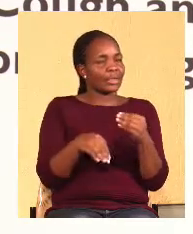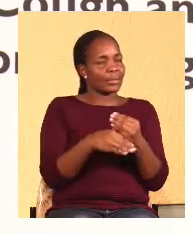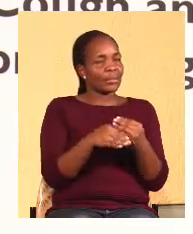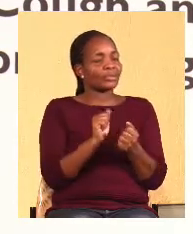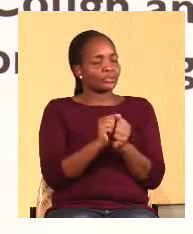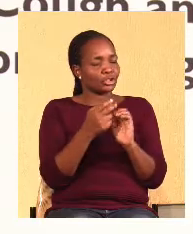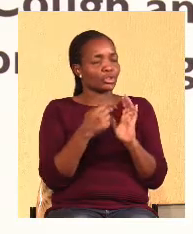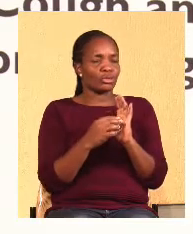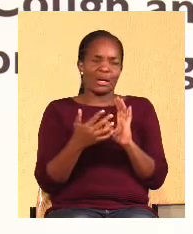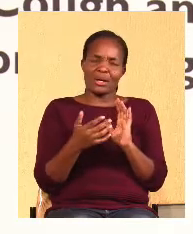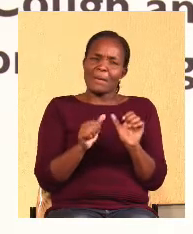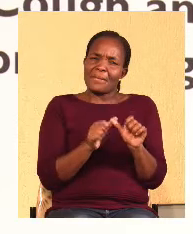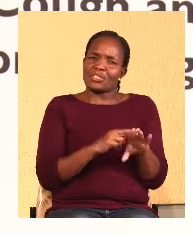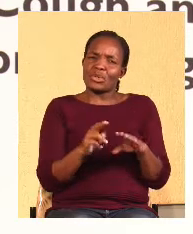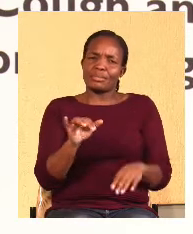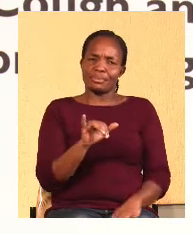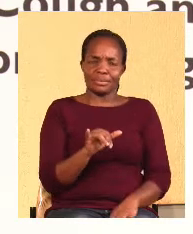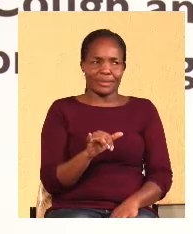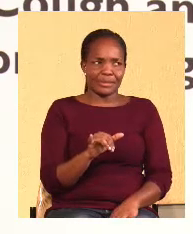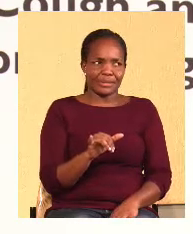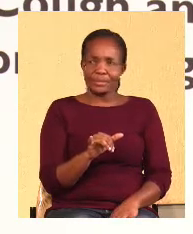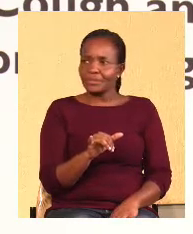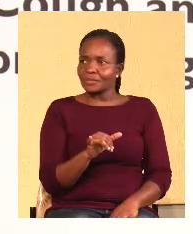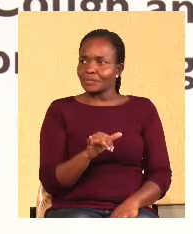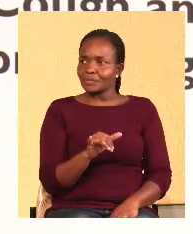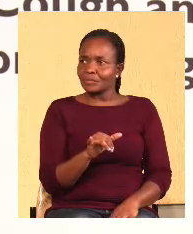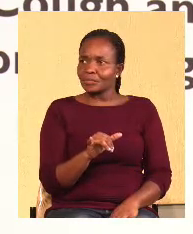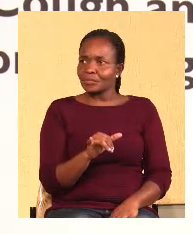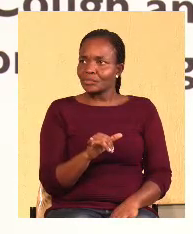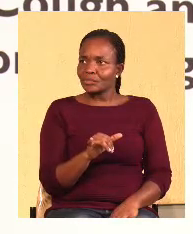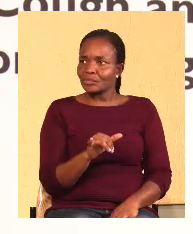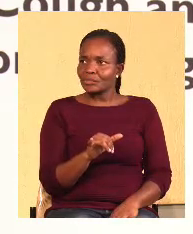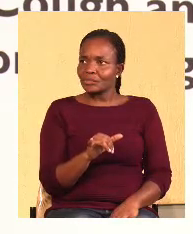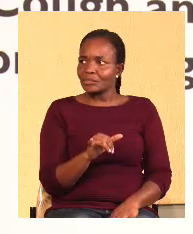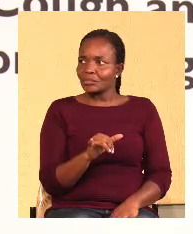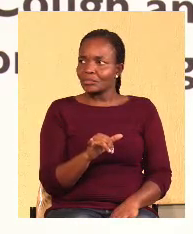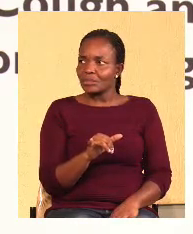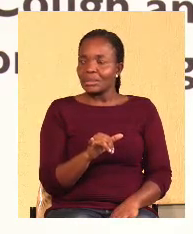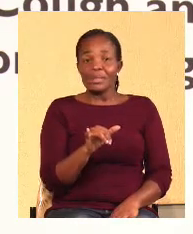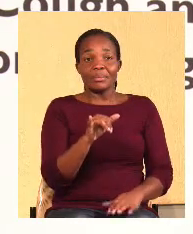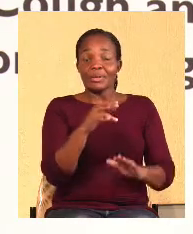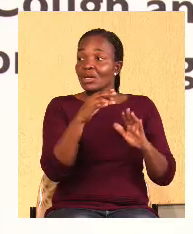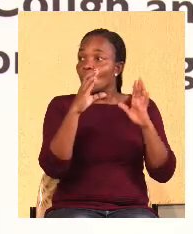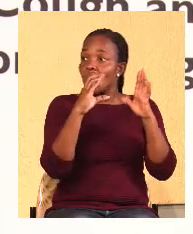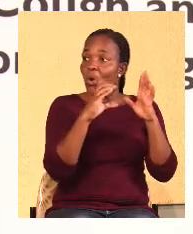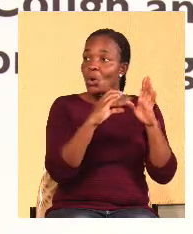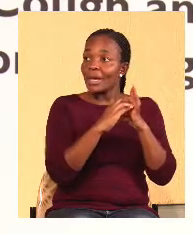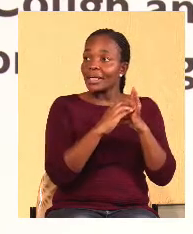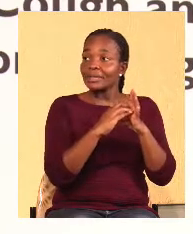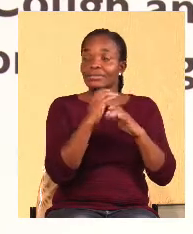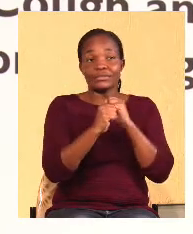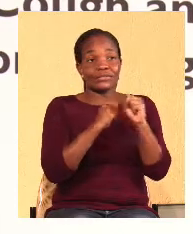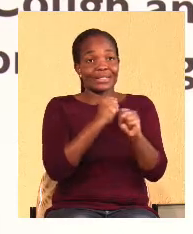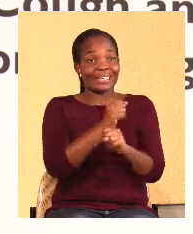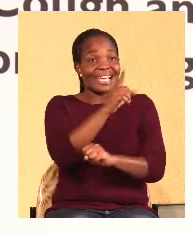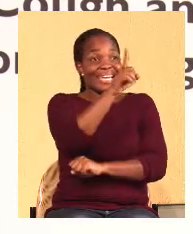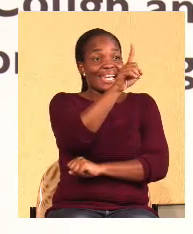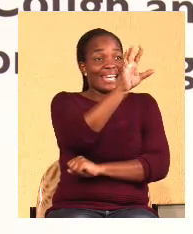that we can deal with it is to go back to existing legislation, which is your Liquor Act 6 of 1998. And it